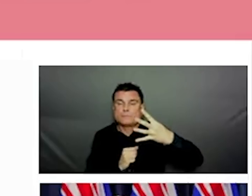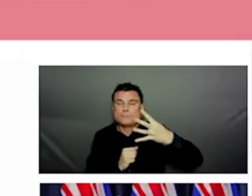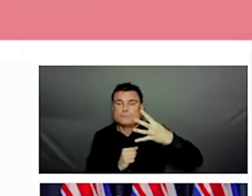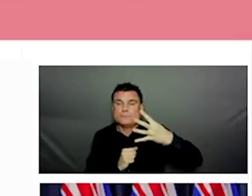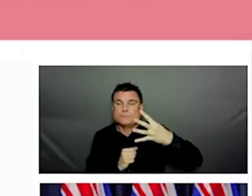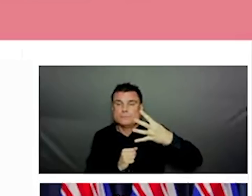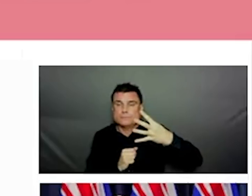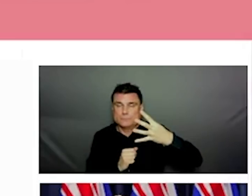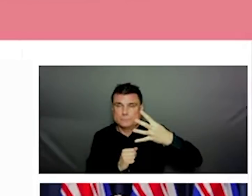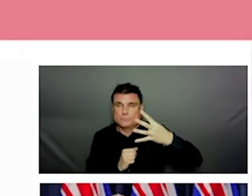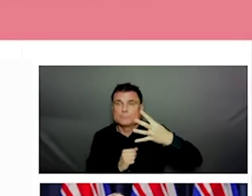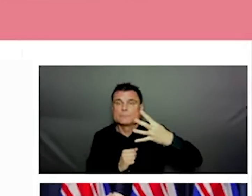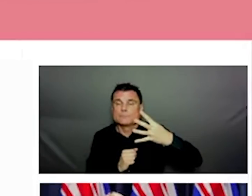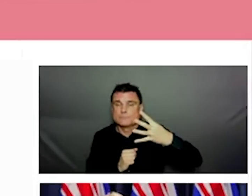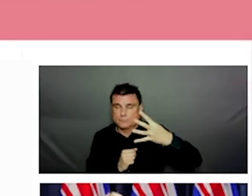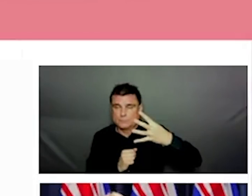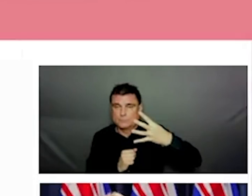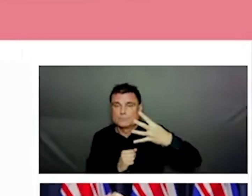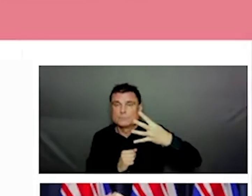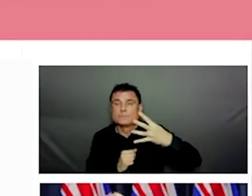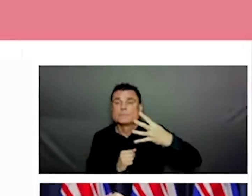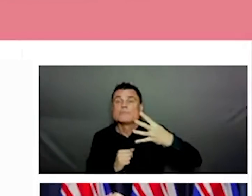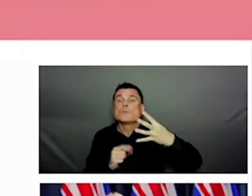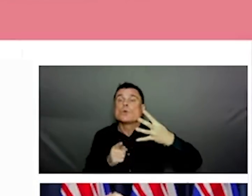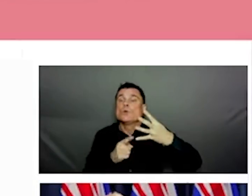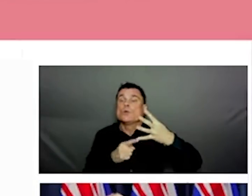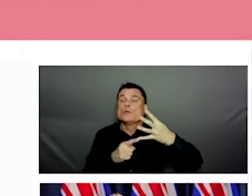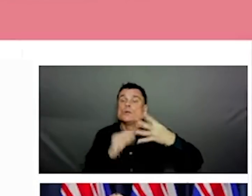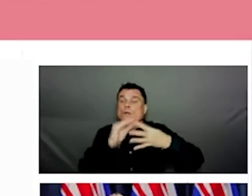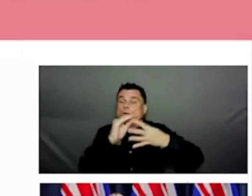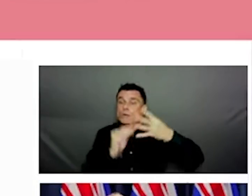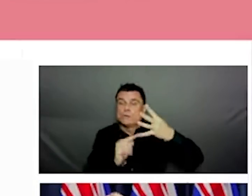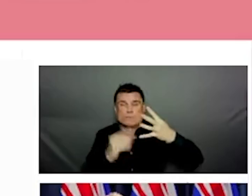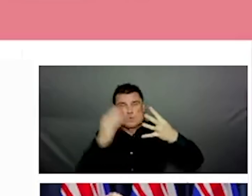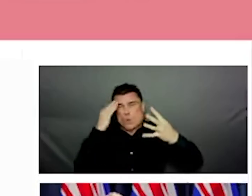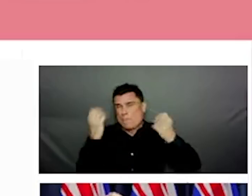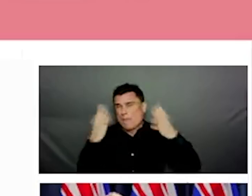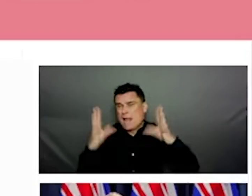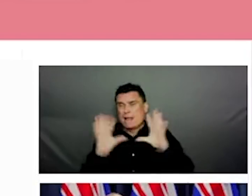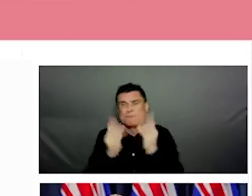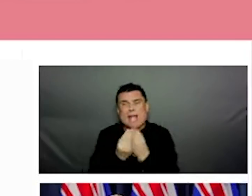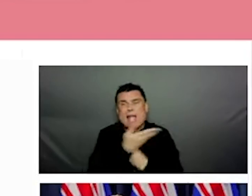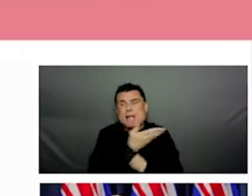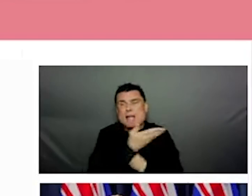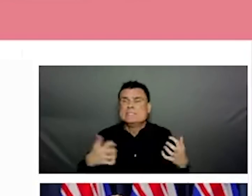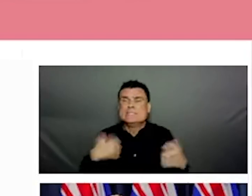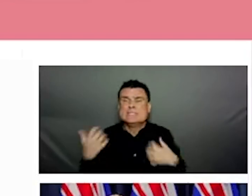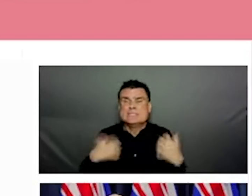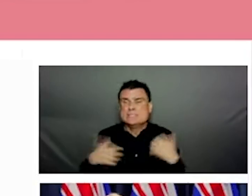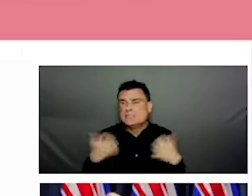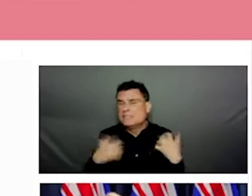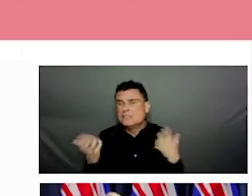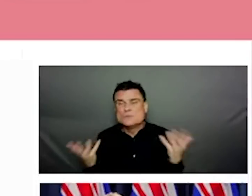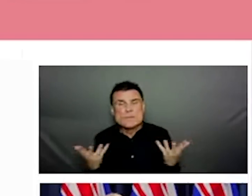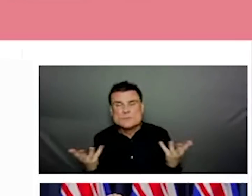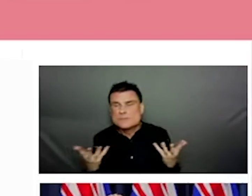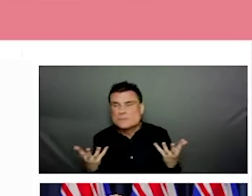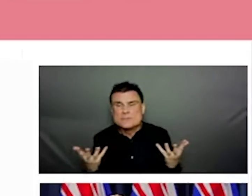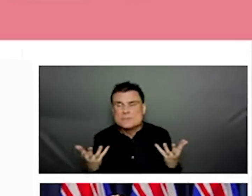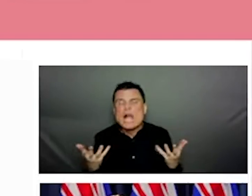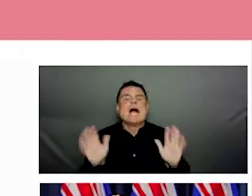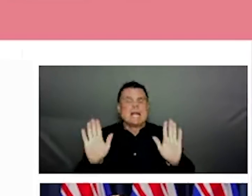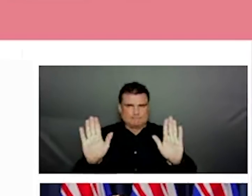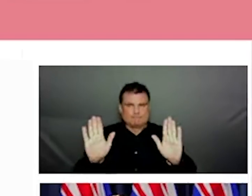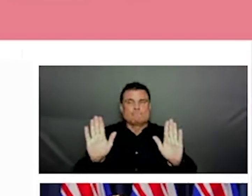and those with loved ones in long-term care and assisted living, and we will be ensuring as well that essential visitors are able